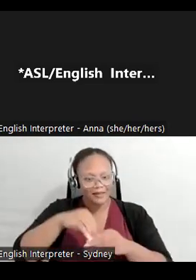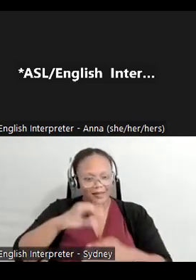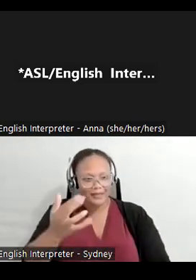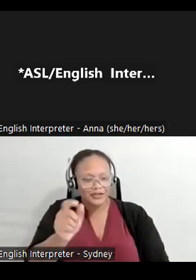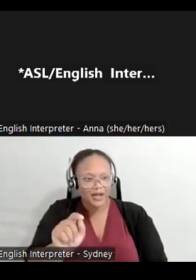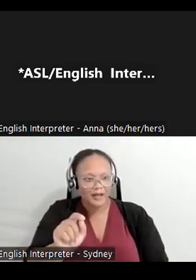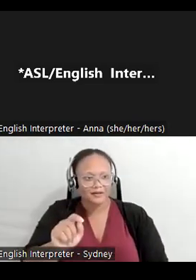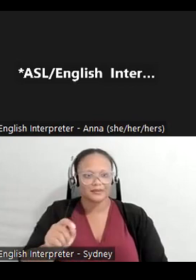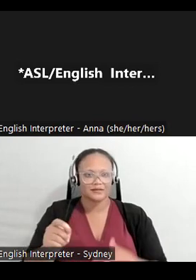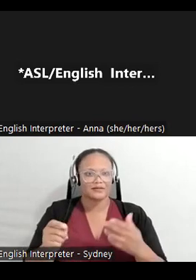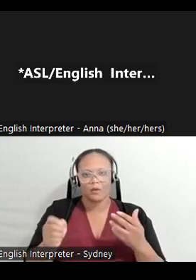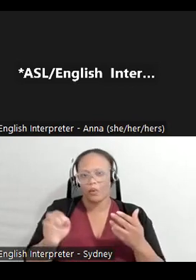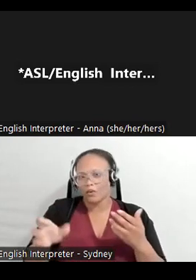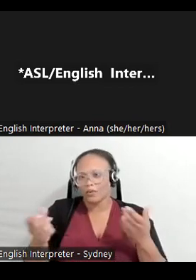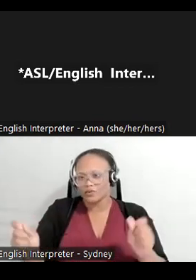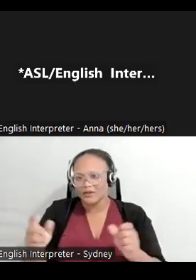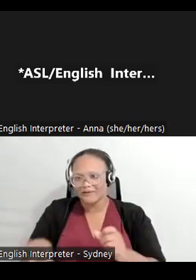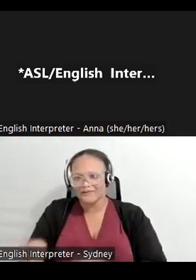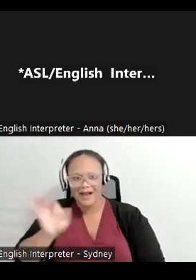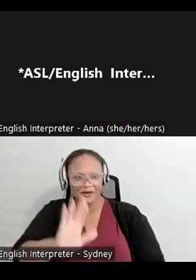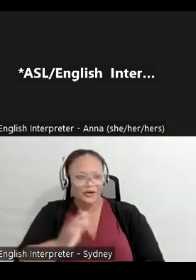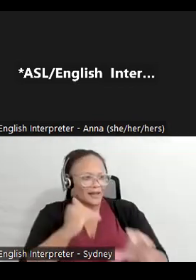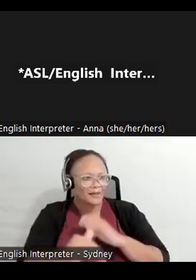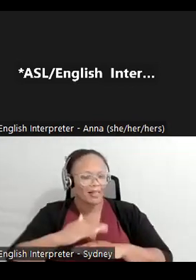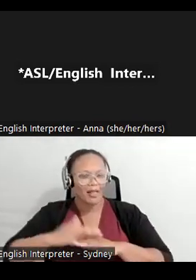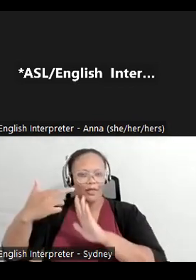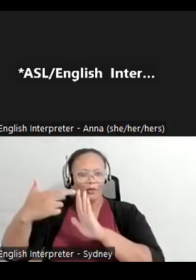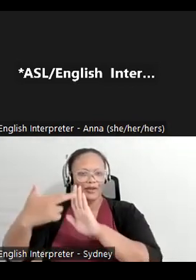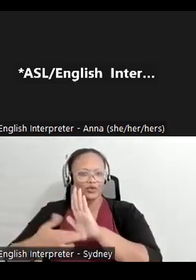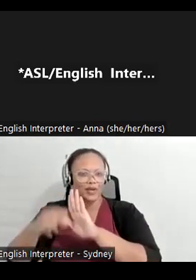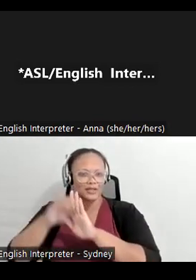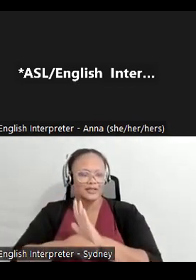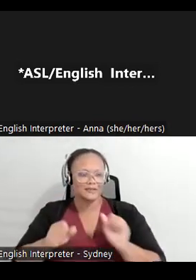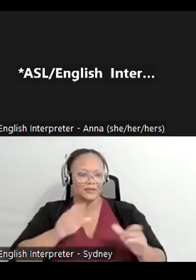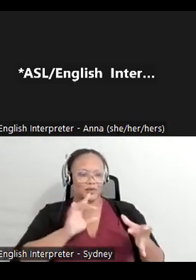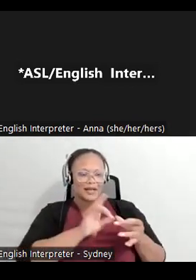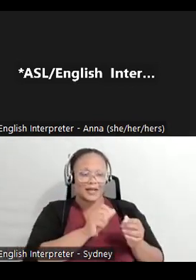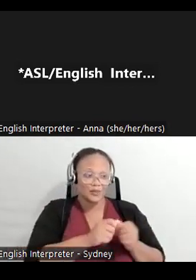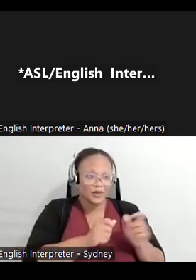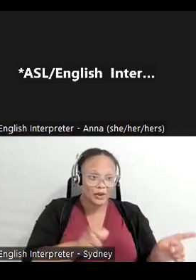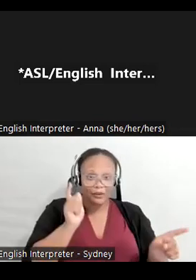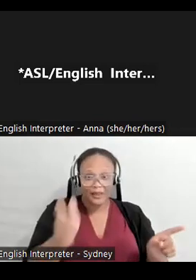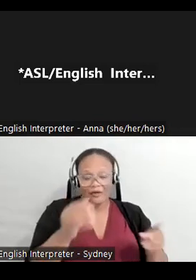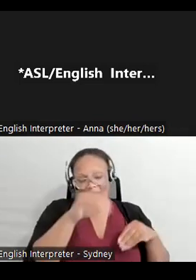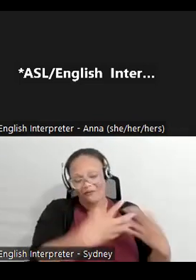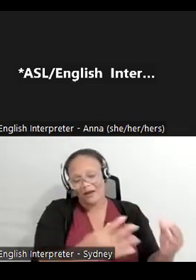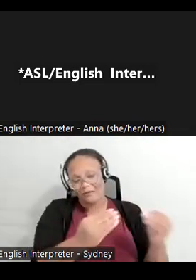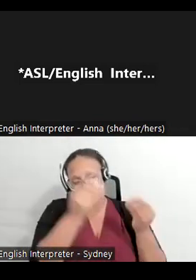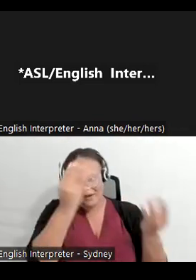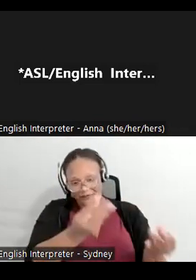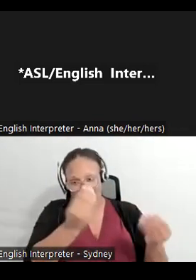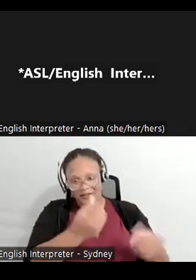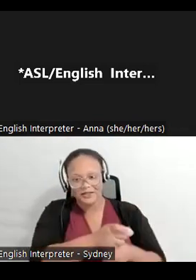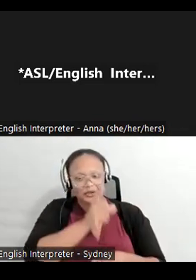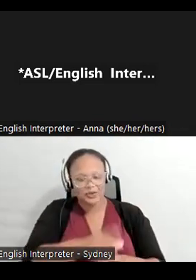to locate her email via the registration to be able to connect with her and then provide more information. Make sure we